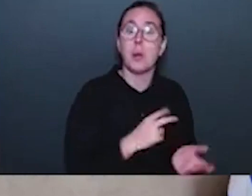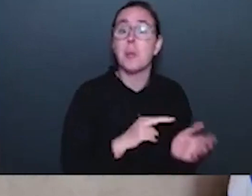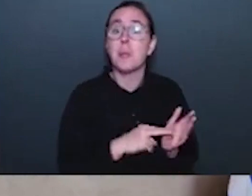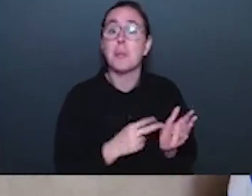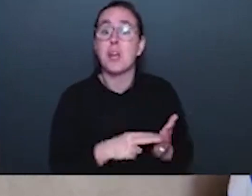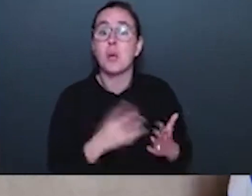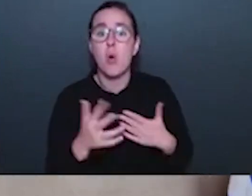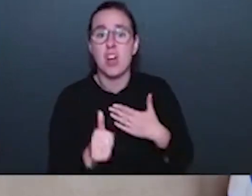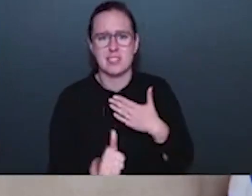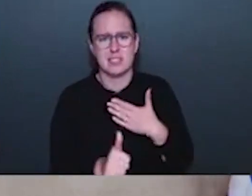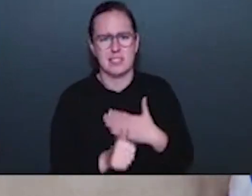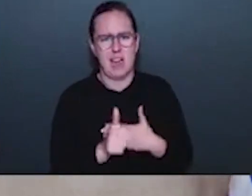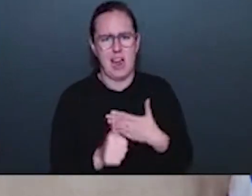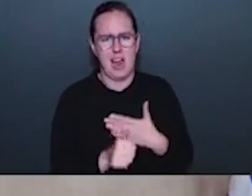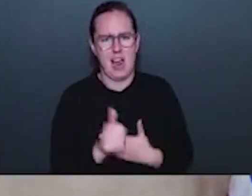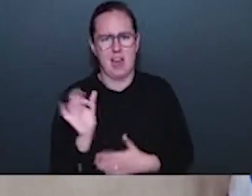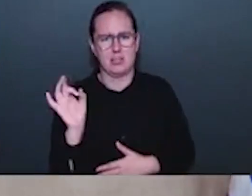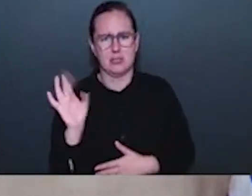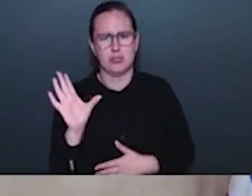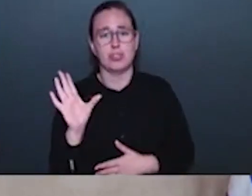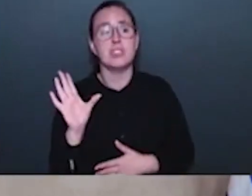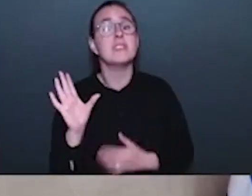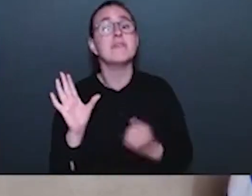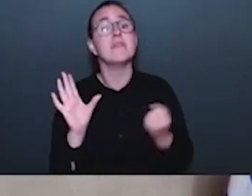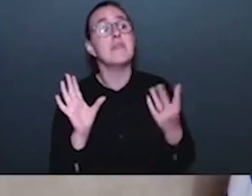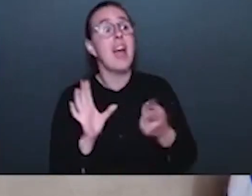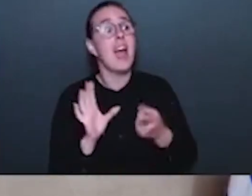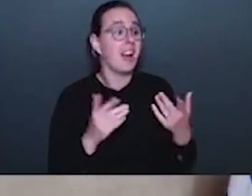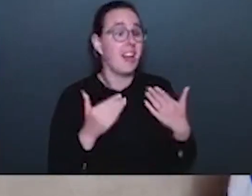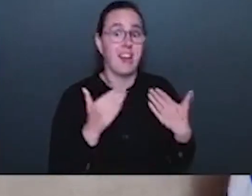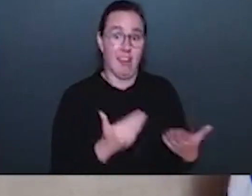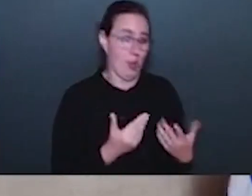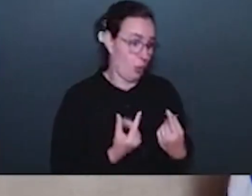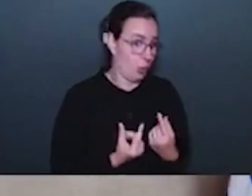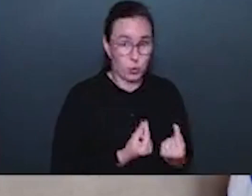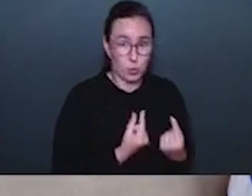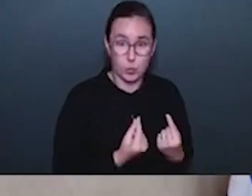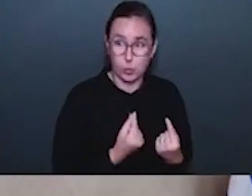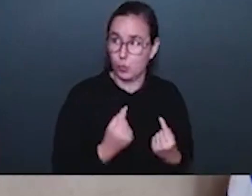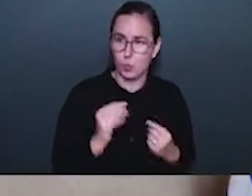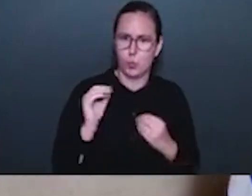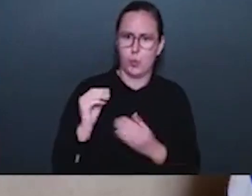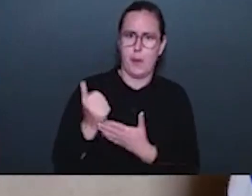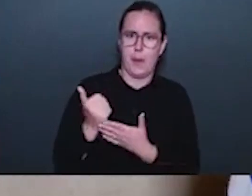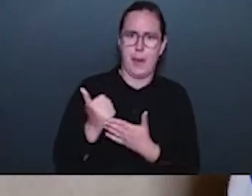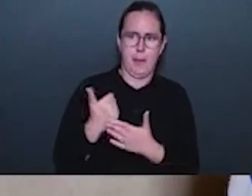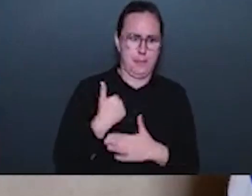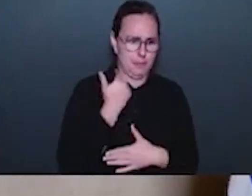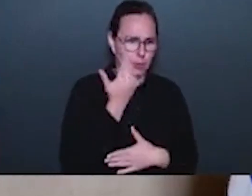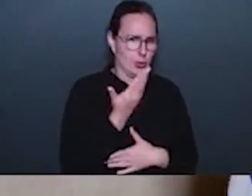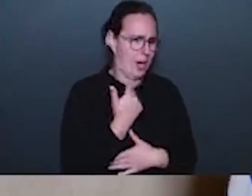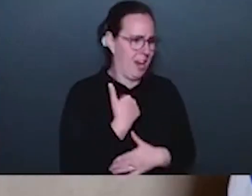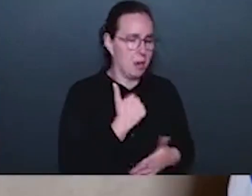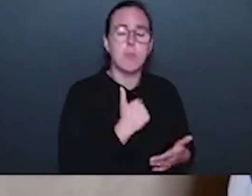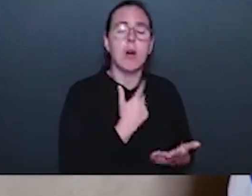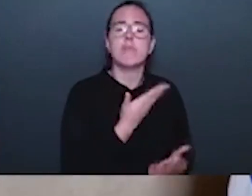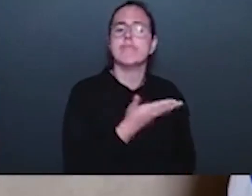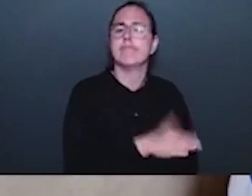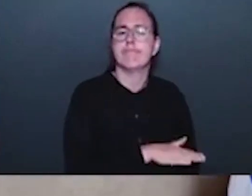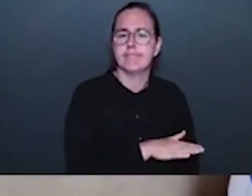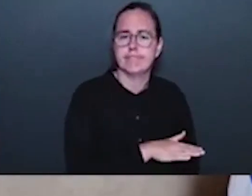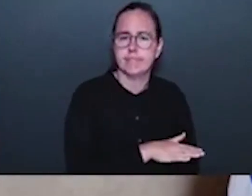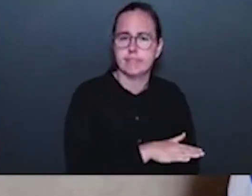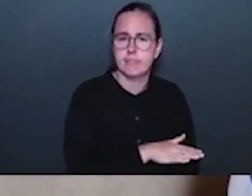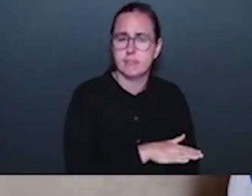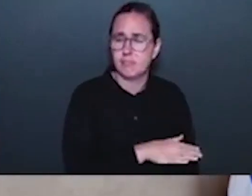time. Today's announcement is an important step to help remove the fear and the shame and that stigma,